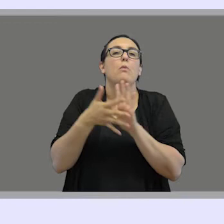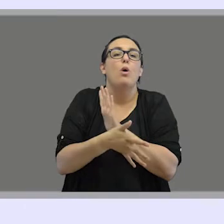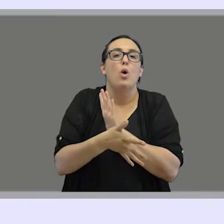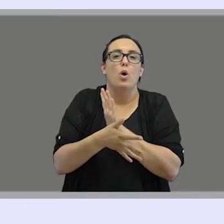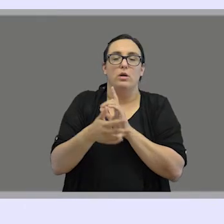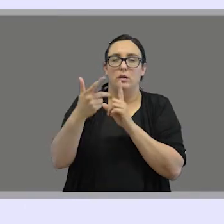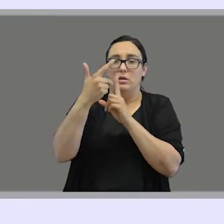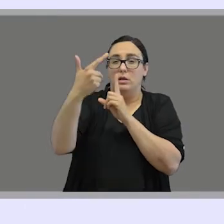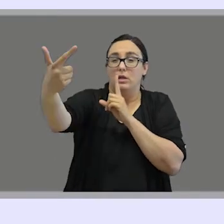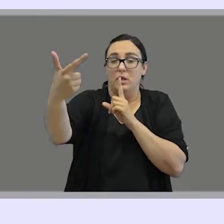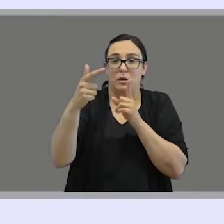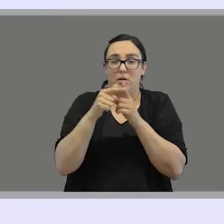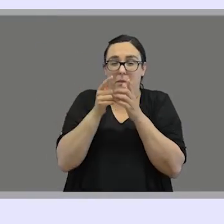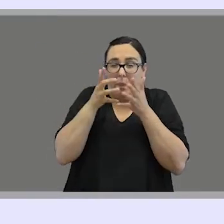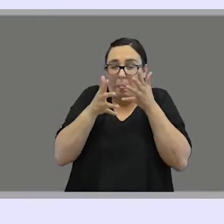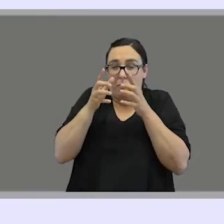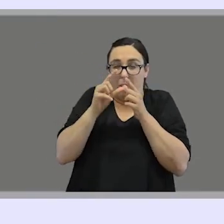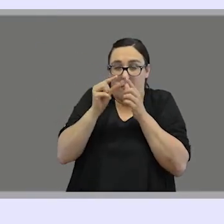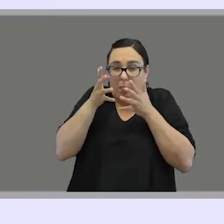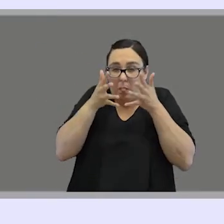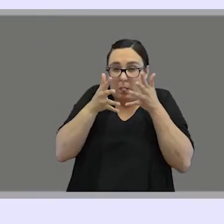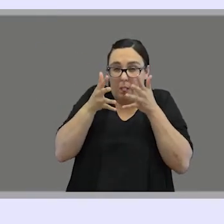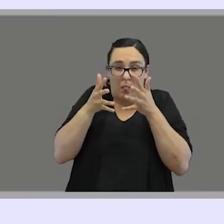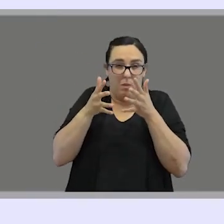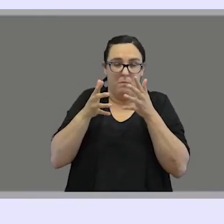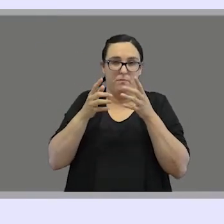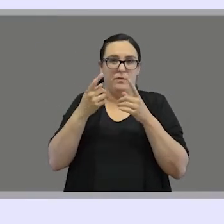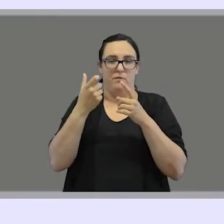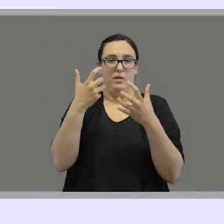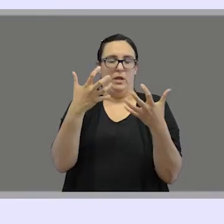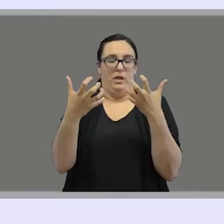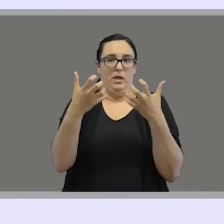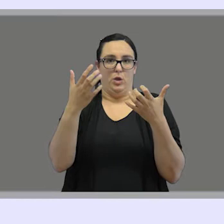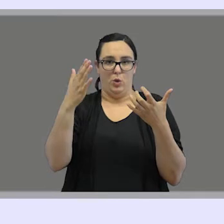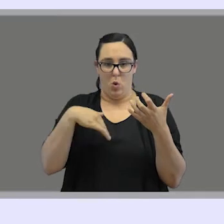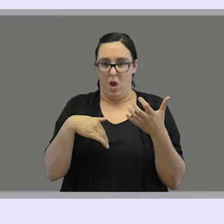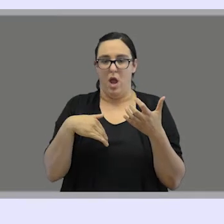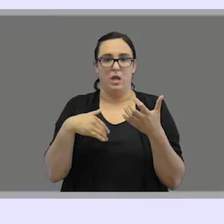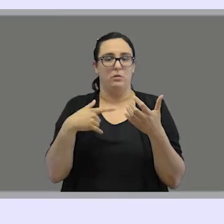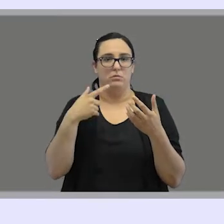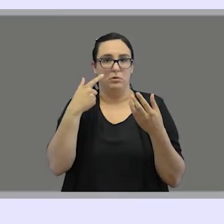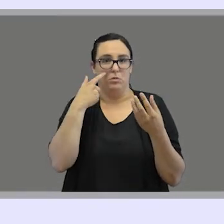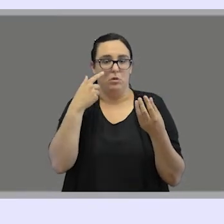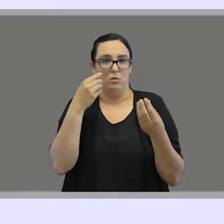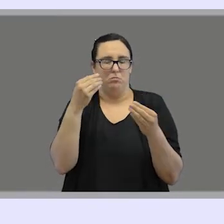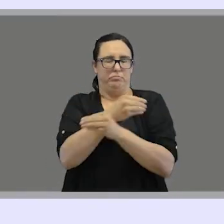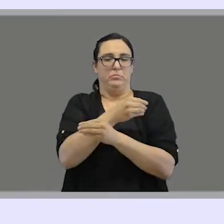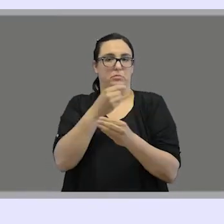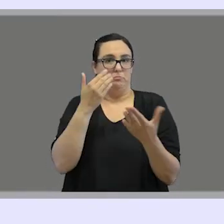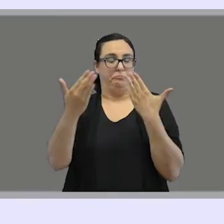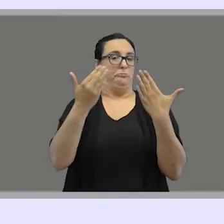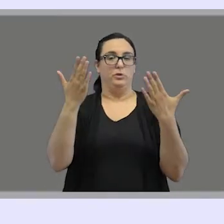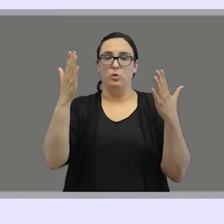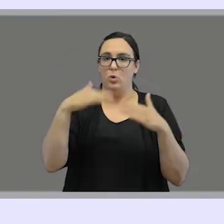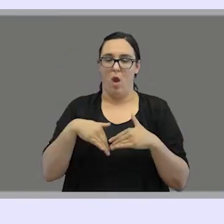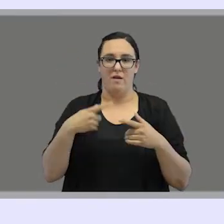imply that the sign language is too small to be appreciated and distinguished in a